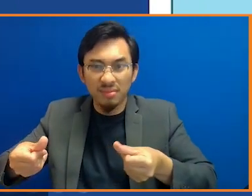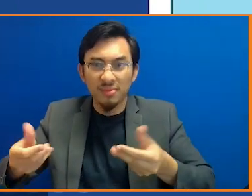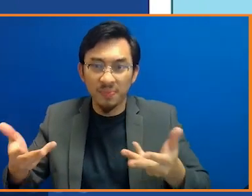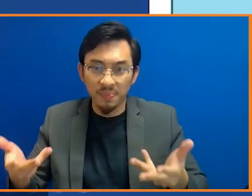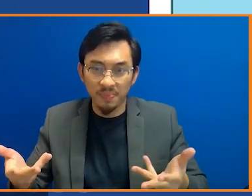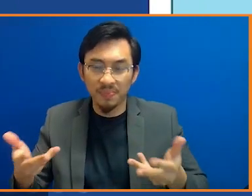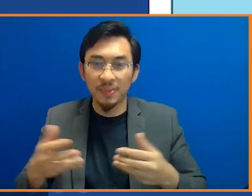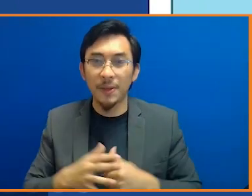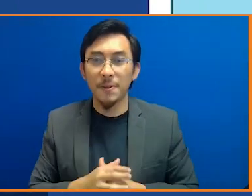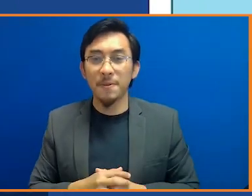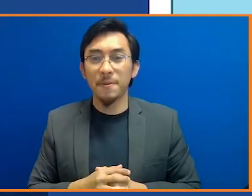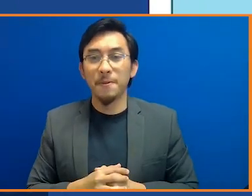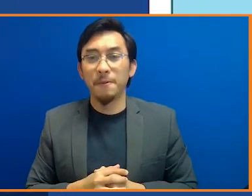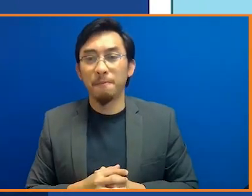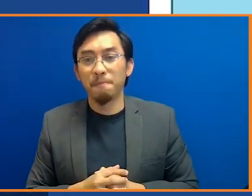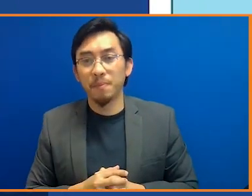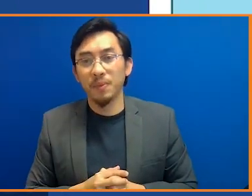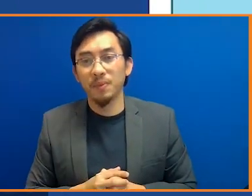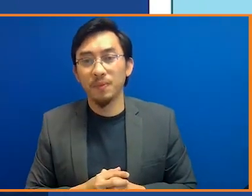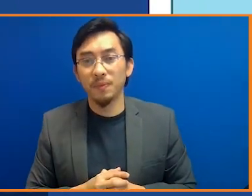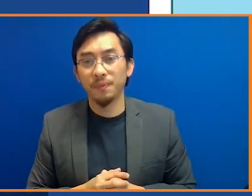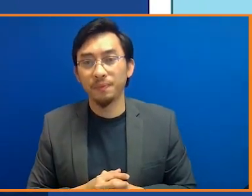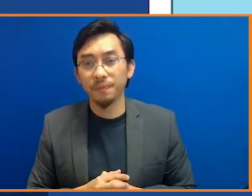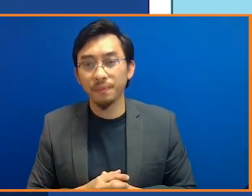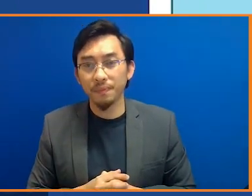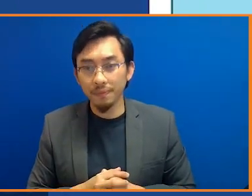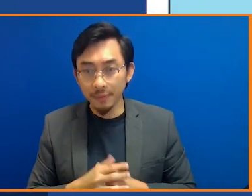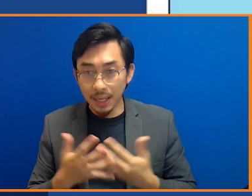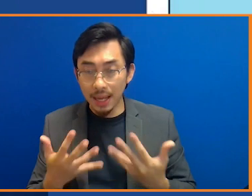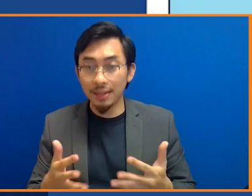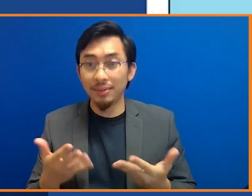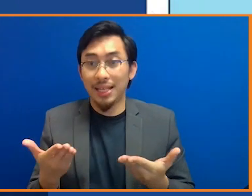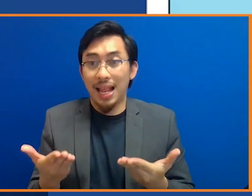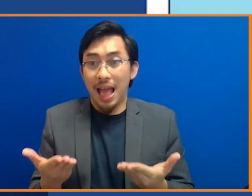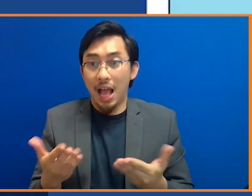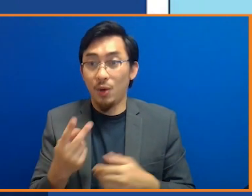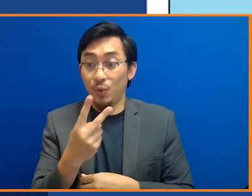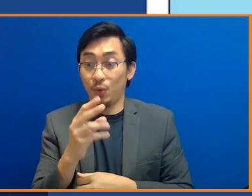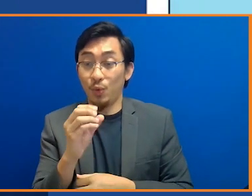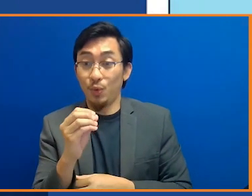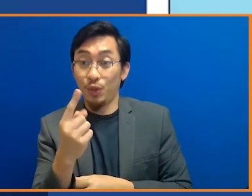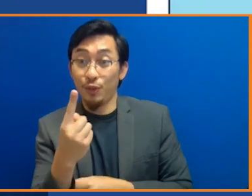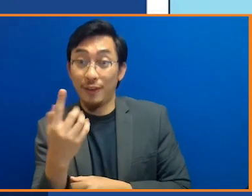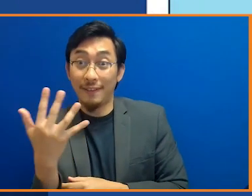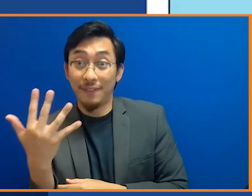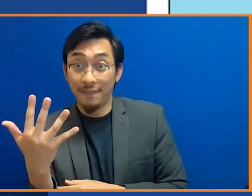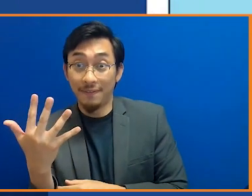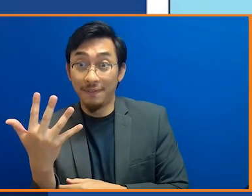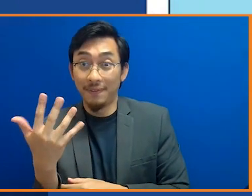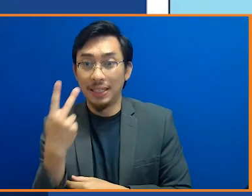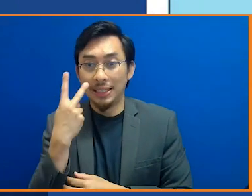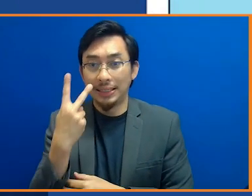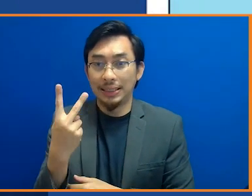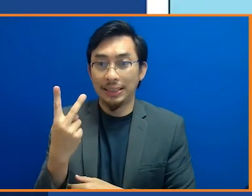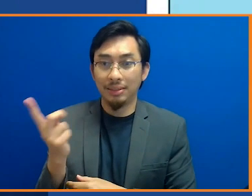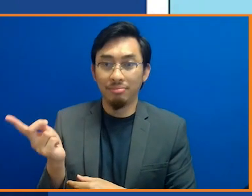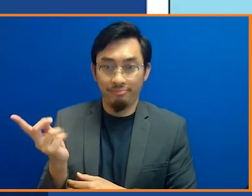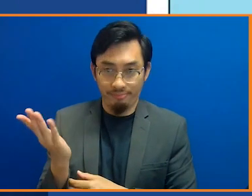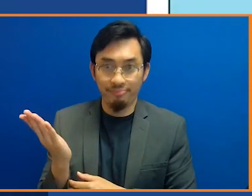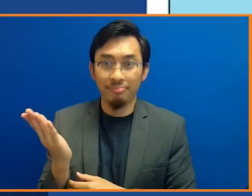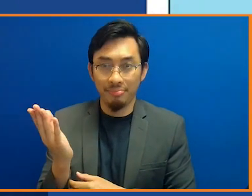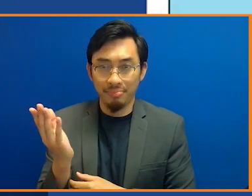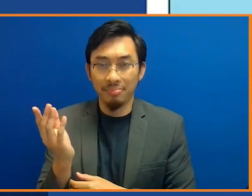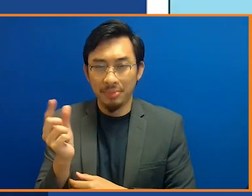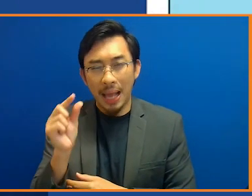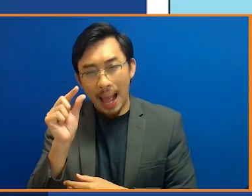without any barrier from the open sea. But then this is the condition in 2015,